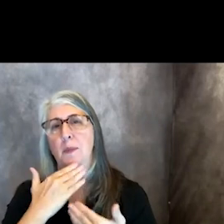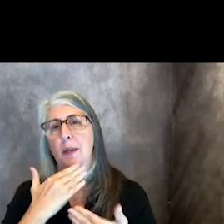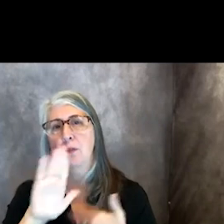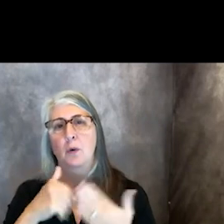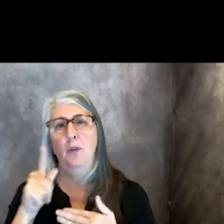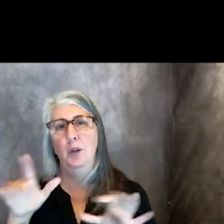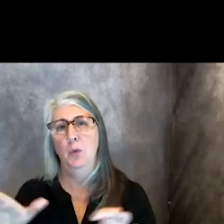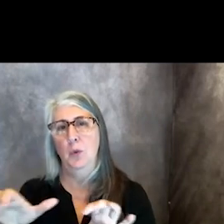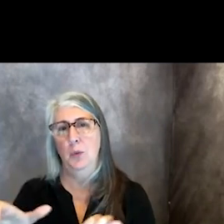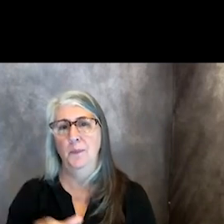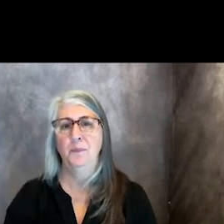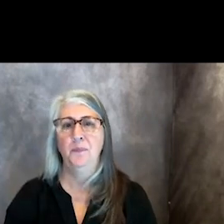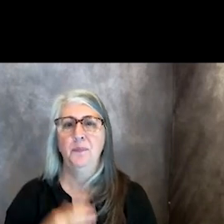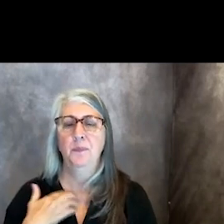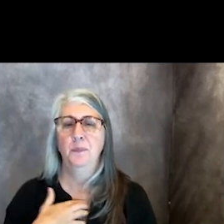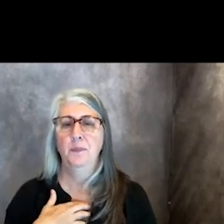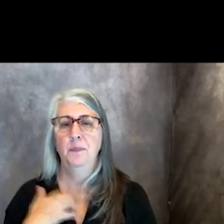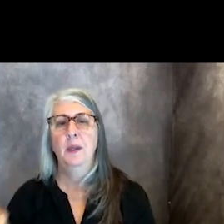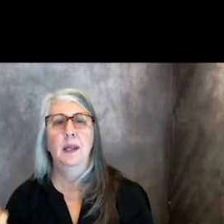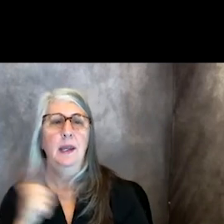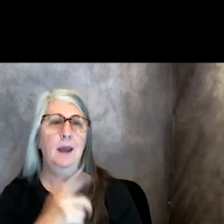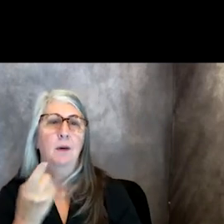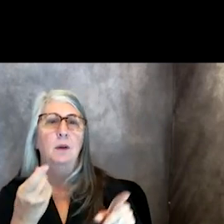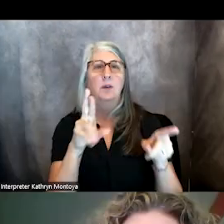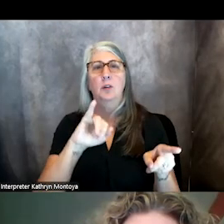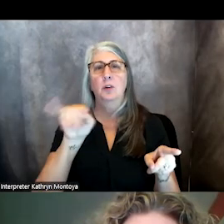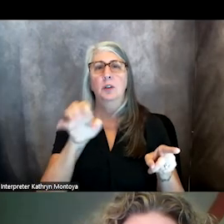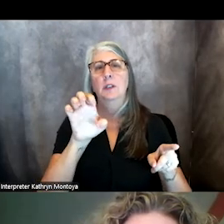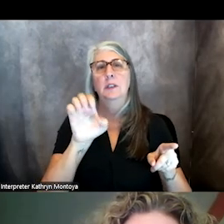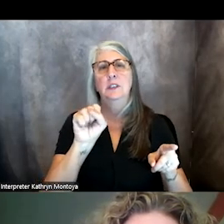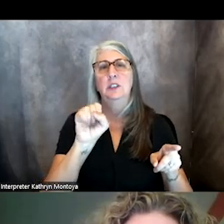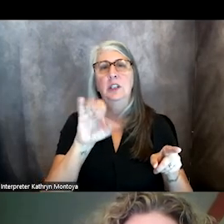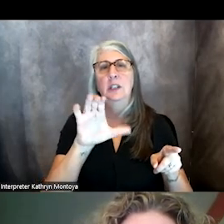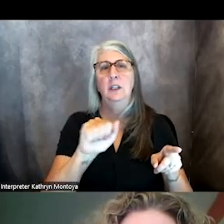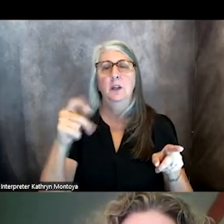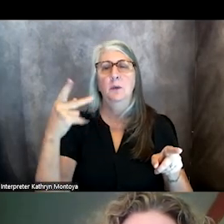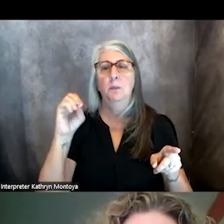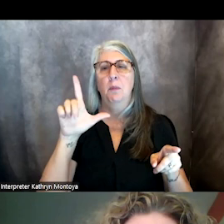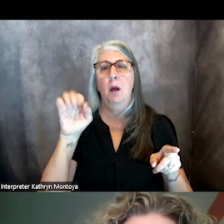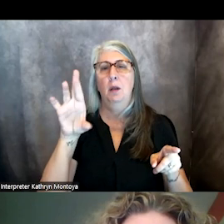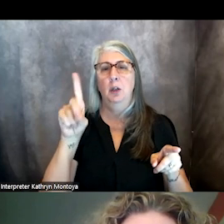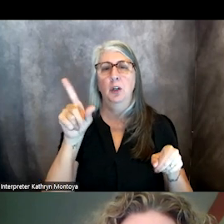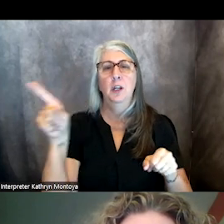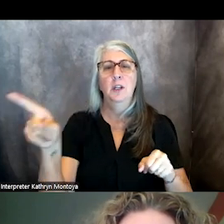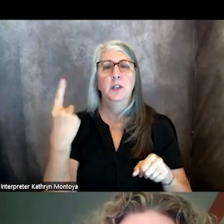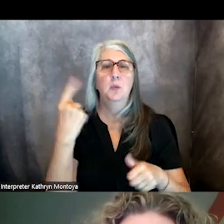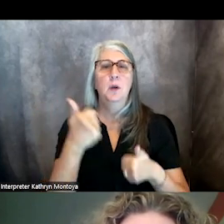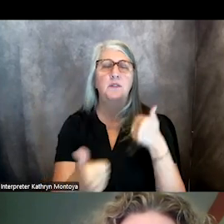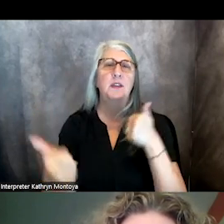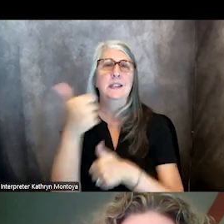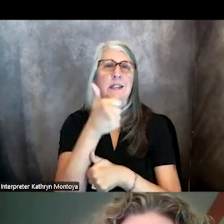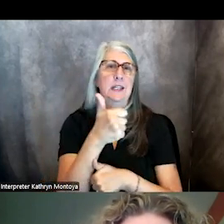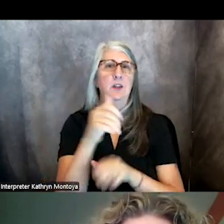do. We're now going to go to Dr. Jessica Pollard, who is one of the senior behavioral